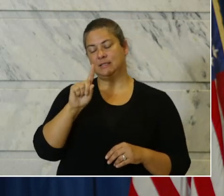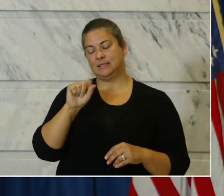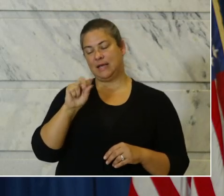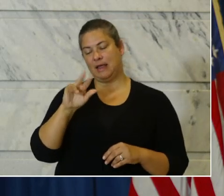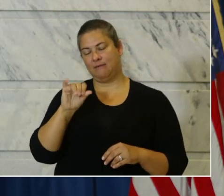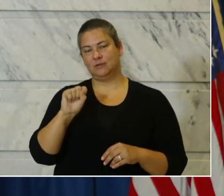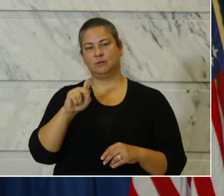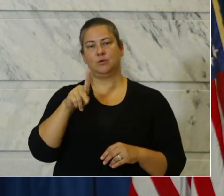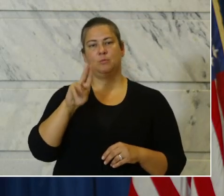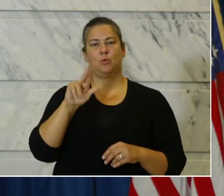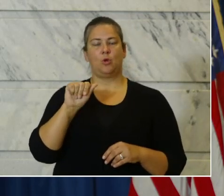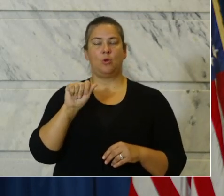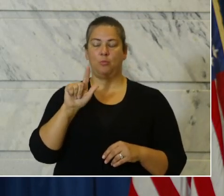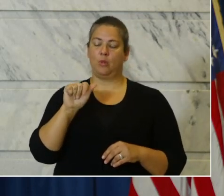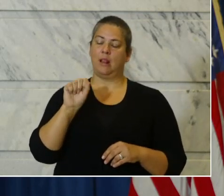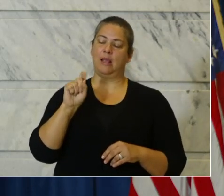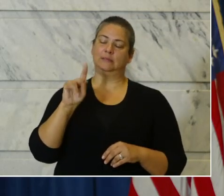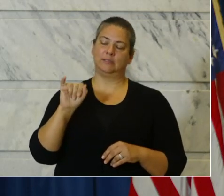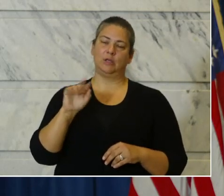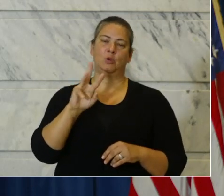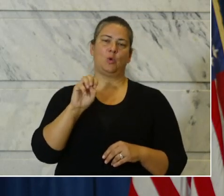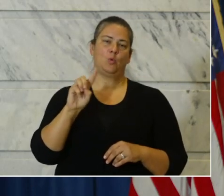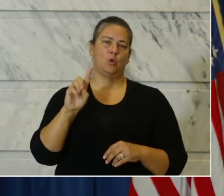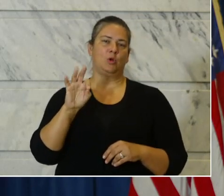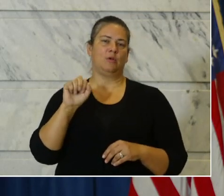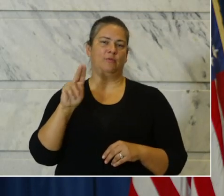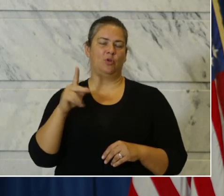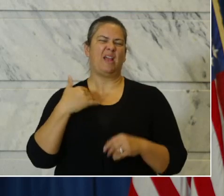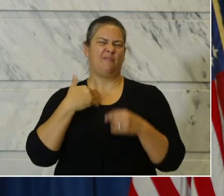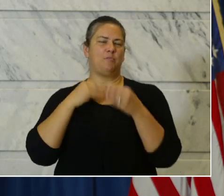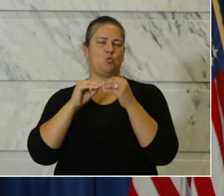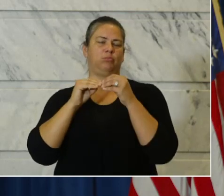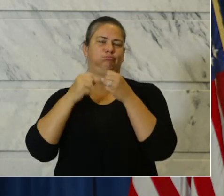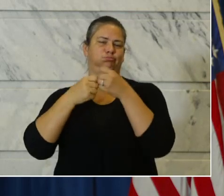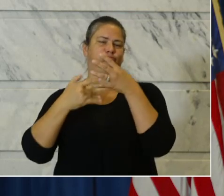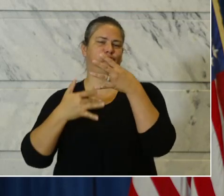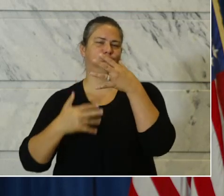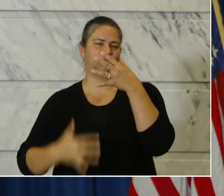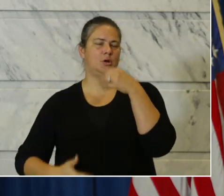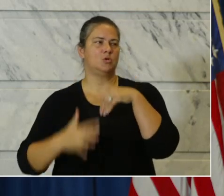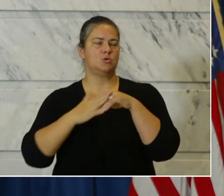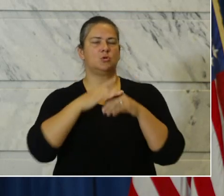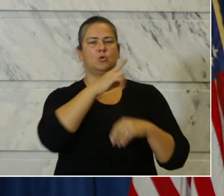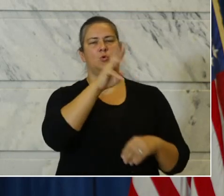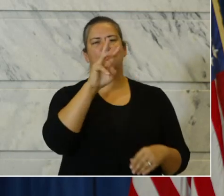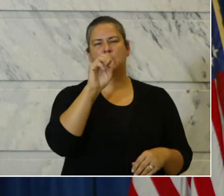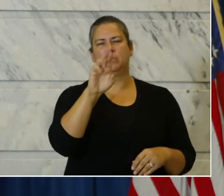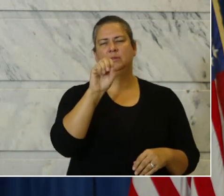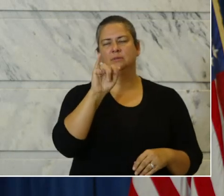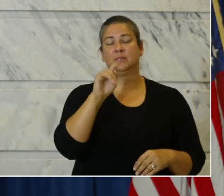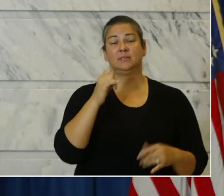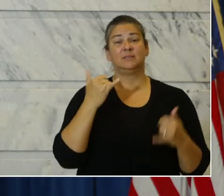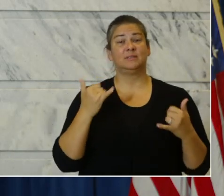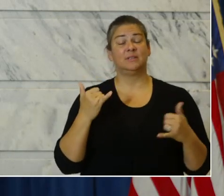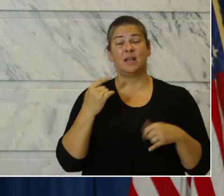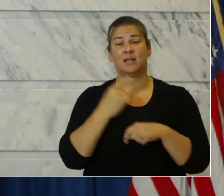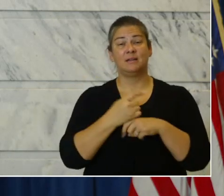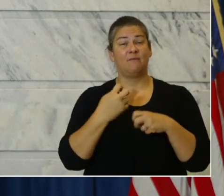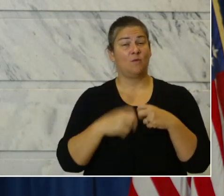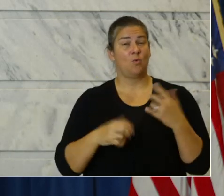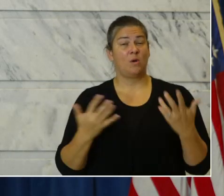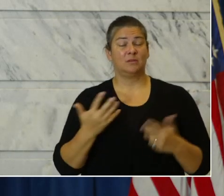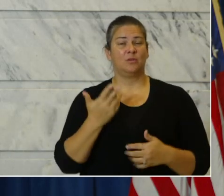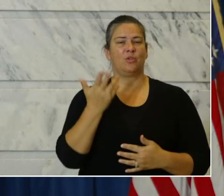Pulaski, and Woodford. The rest are on the website. Toughest part of today's report, 13